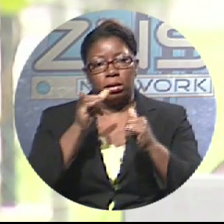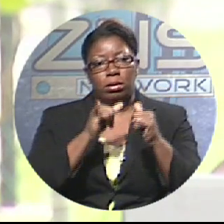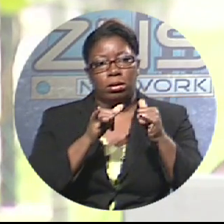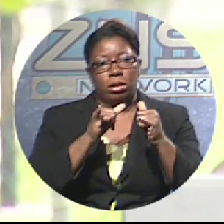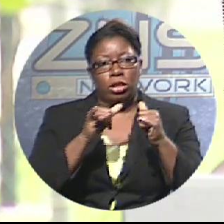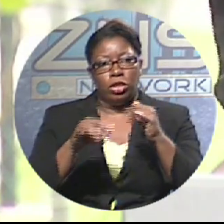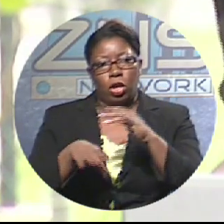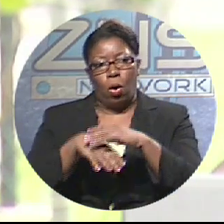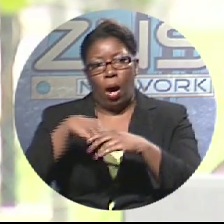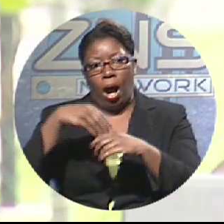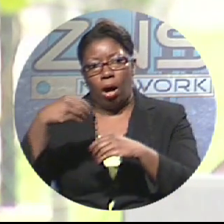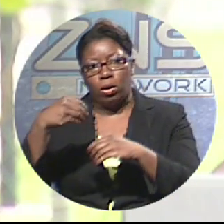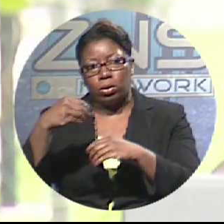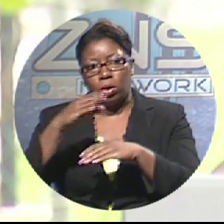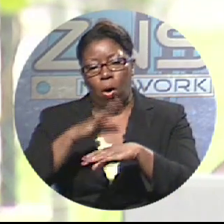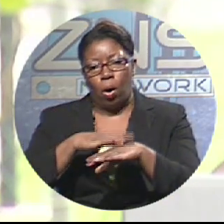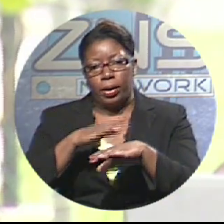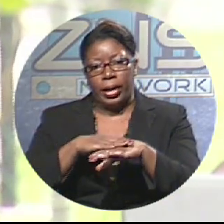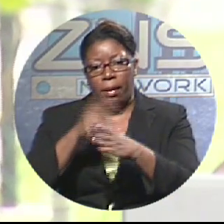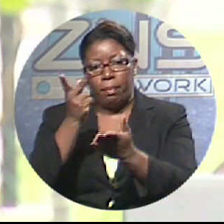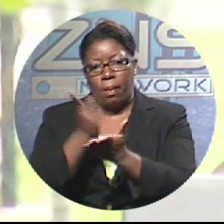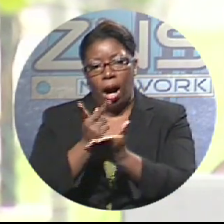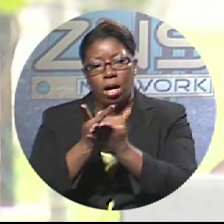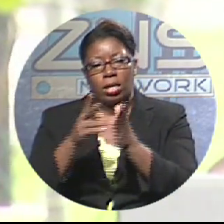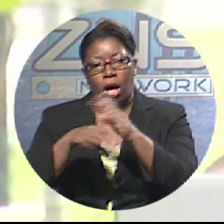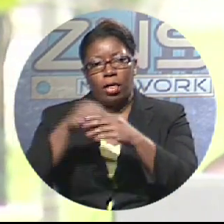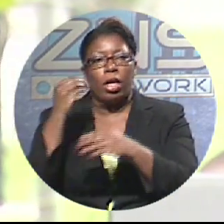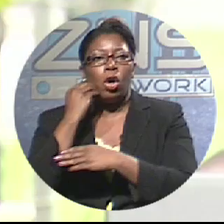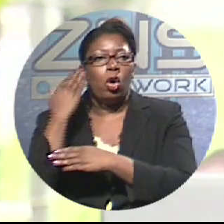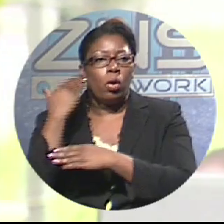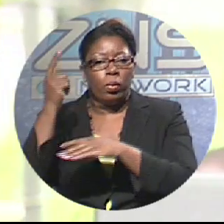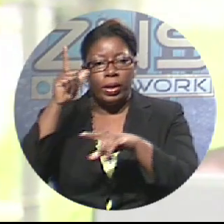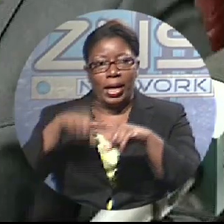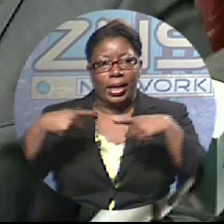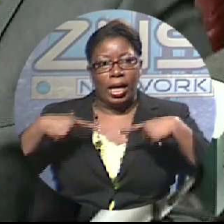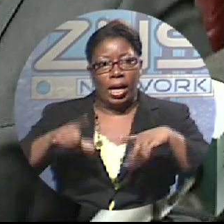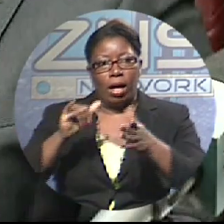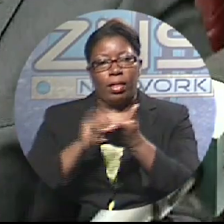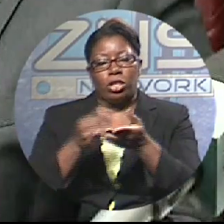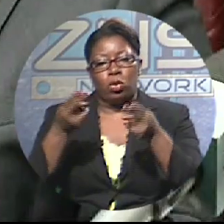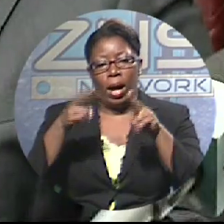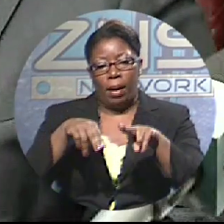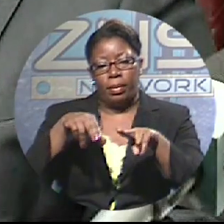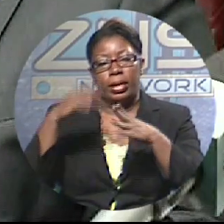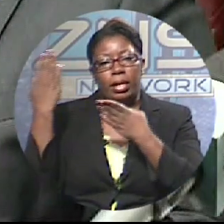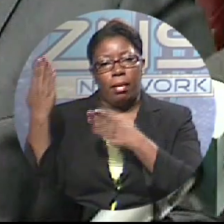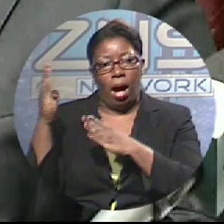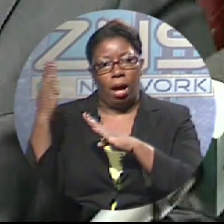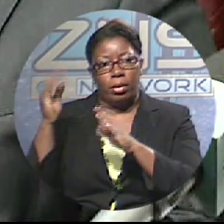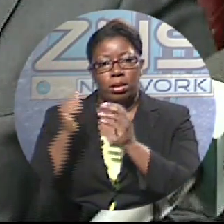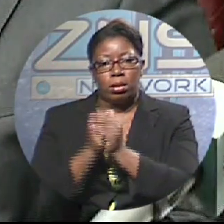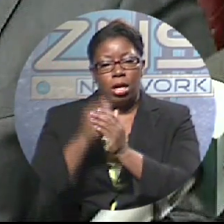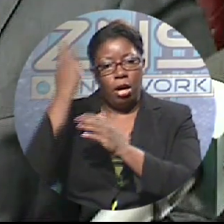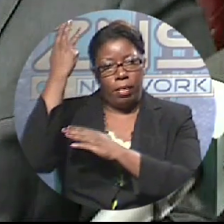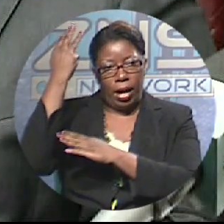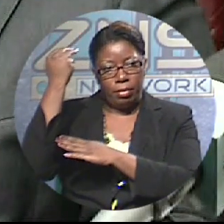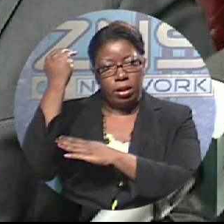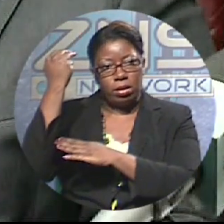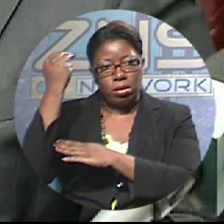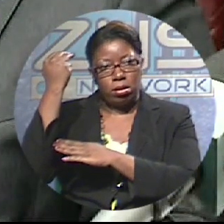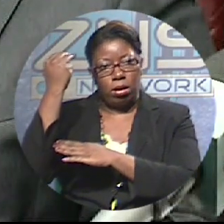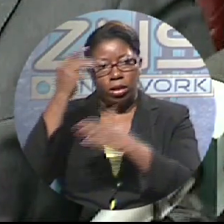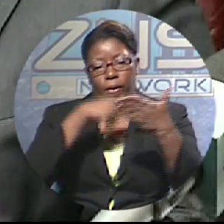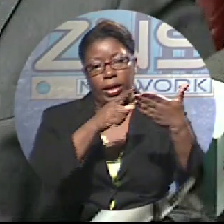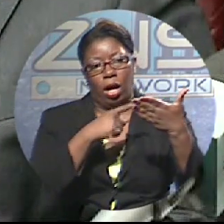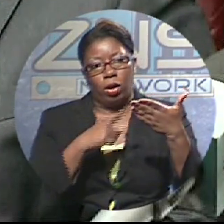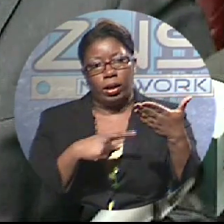homes, frightened to go on parks. We cannot allow that in the Bahamas. Prime Minister Perry Christie has already